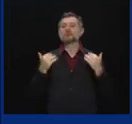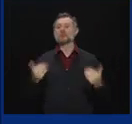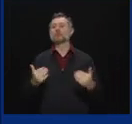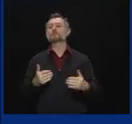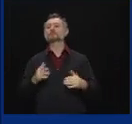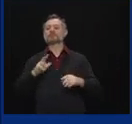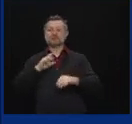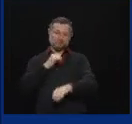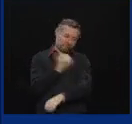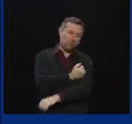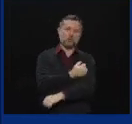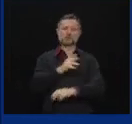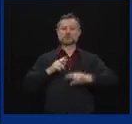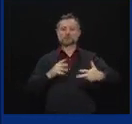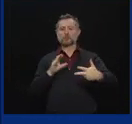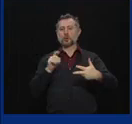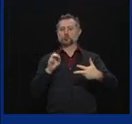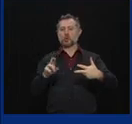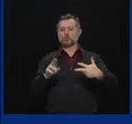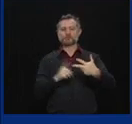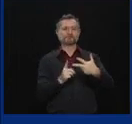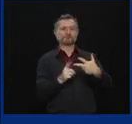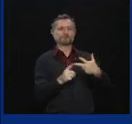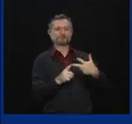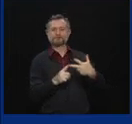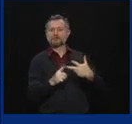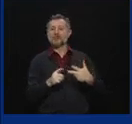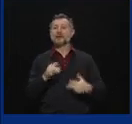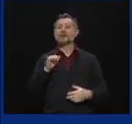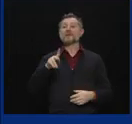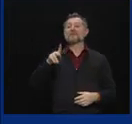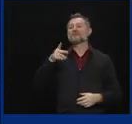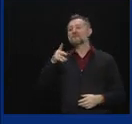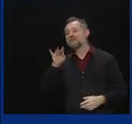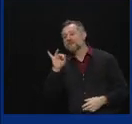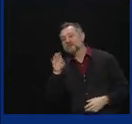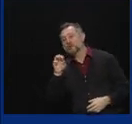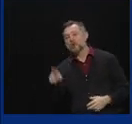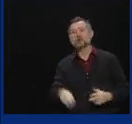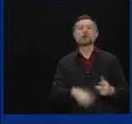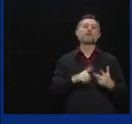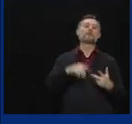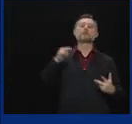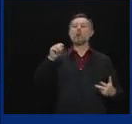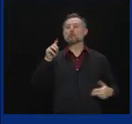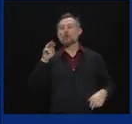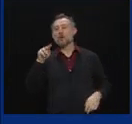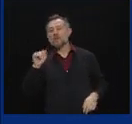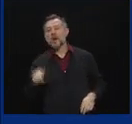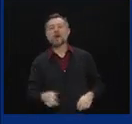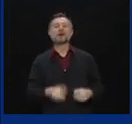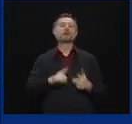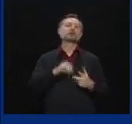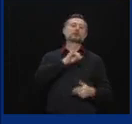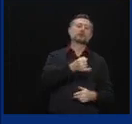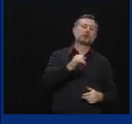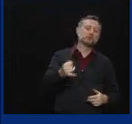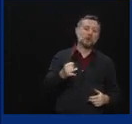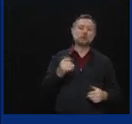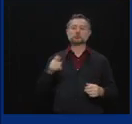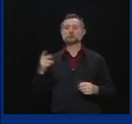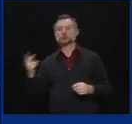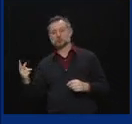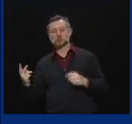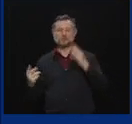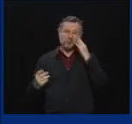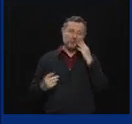has to be a 3-shot if you've had the Pfizer or Moderna. It has to be a 2-shot. You have to get the extra like I did and Reverend Blue did. We got the Johnson &